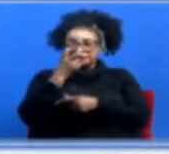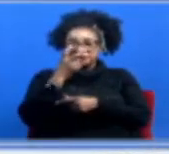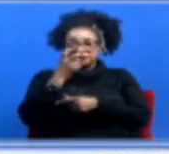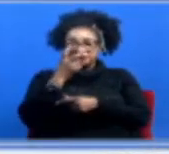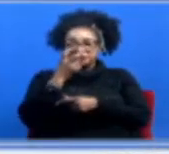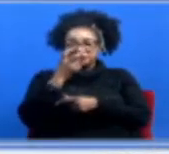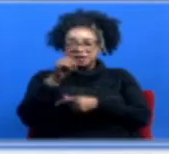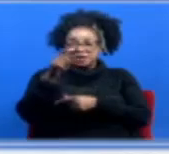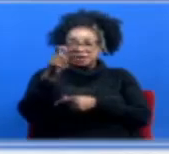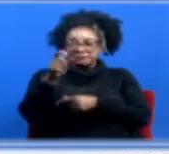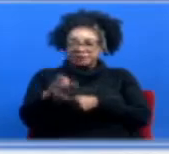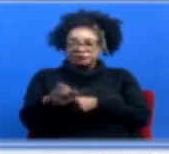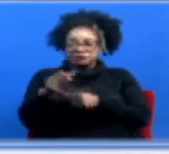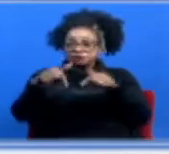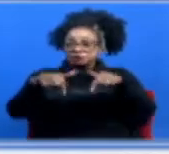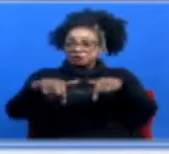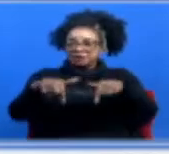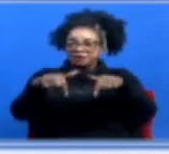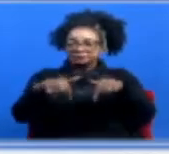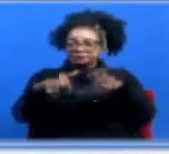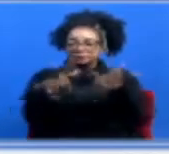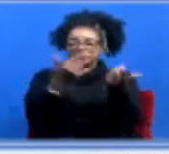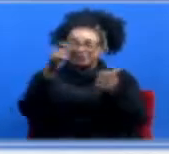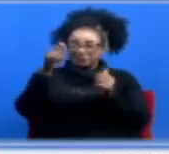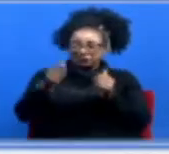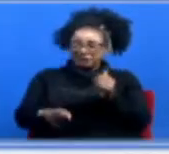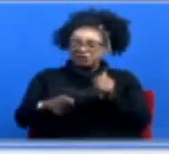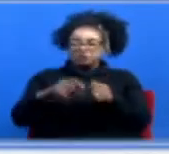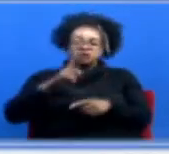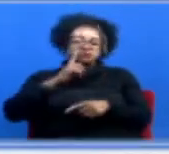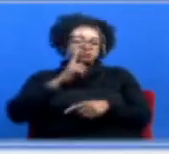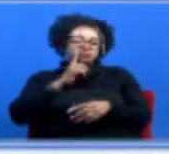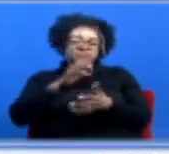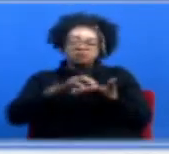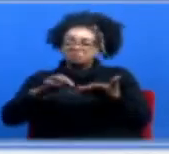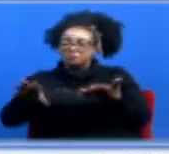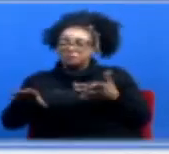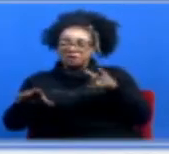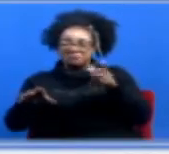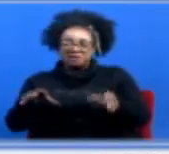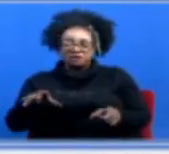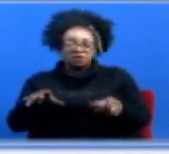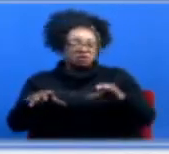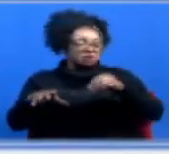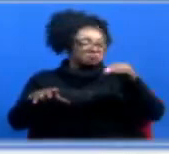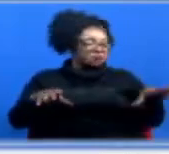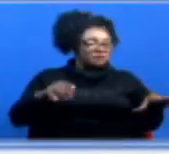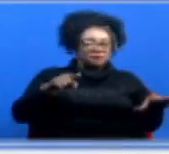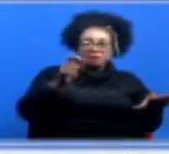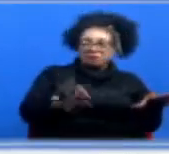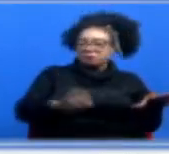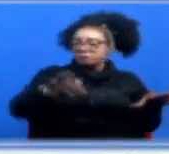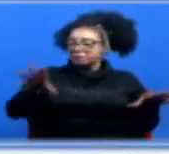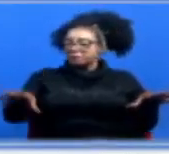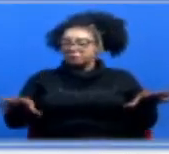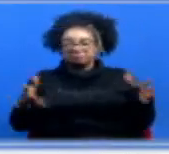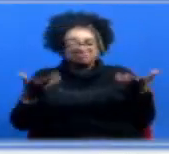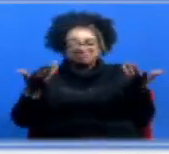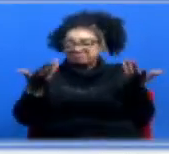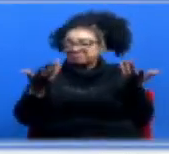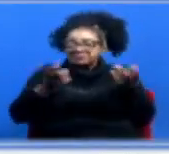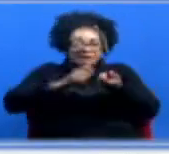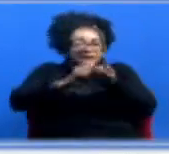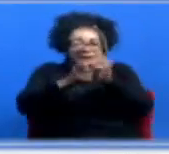today you're being charged, tomorrow, no, remove this person, the next day, remove this person, the next day, change the